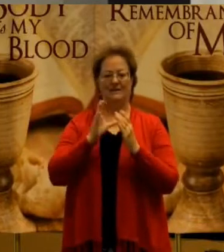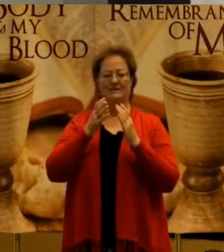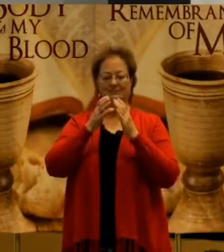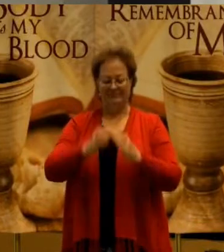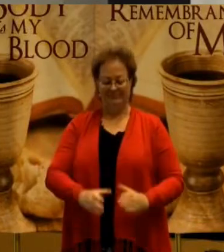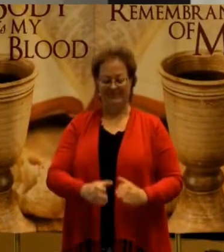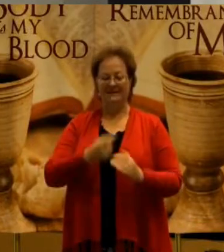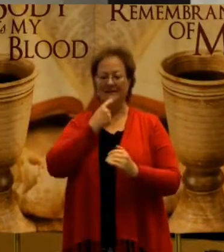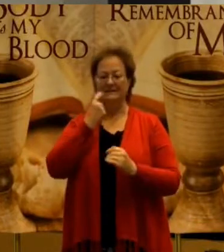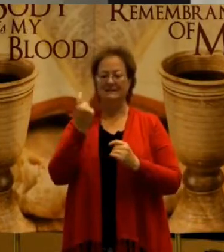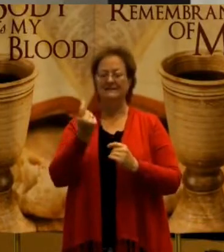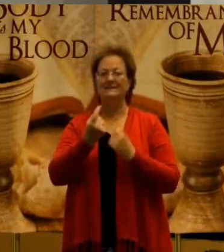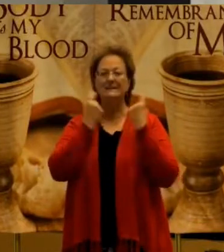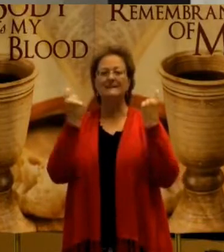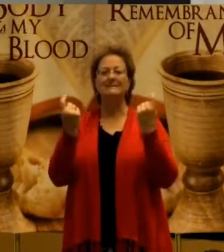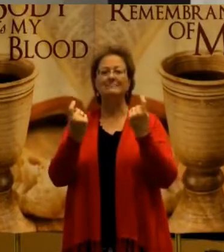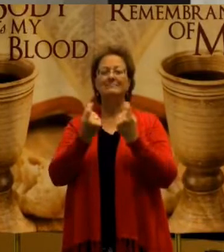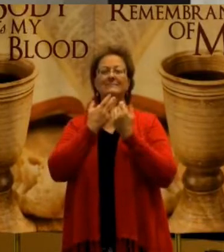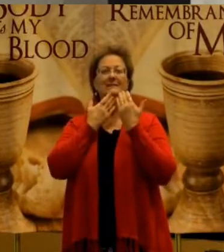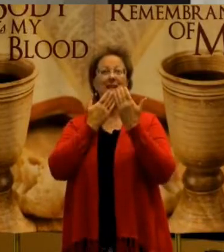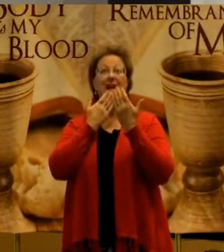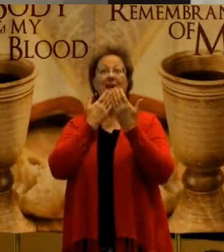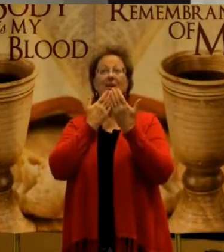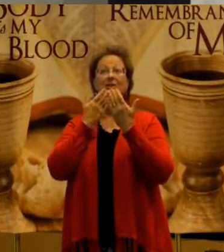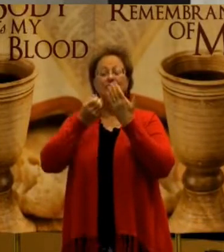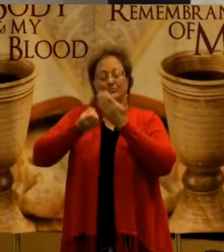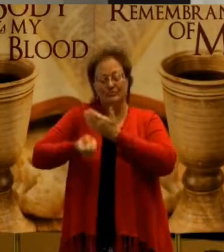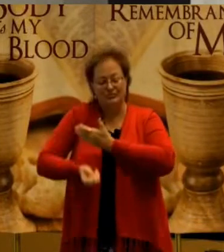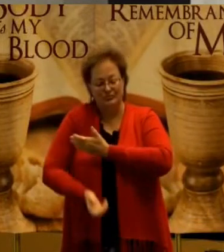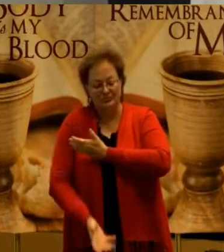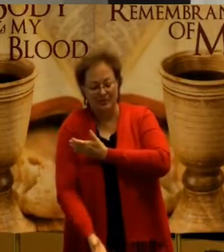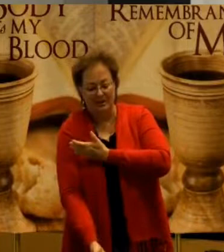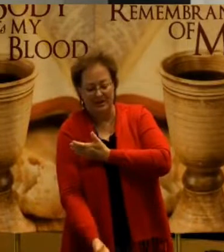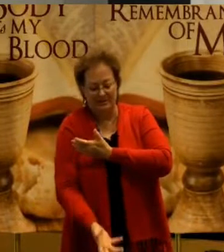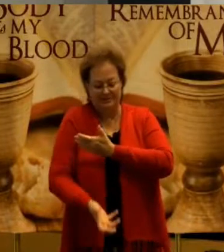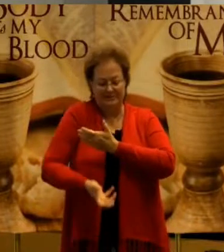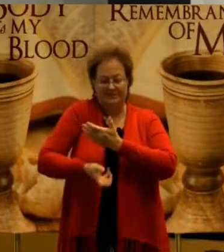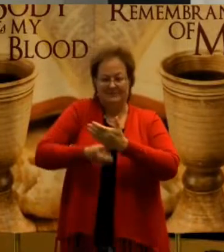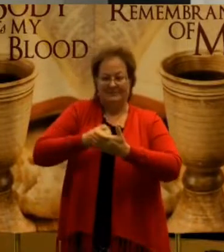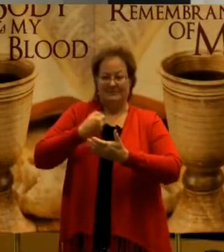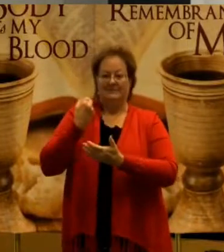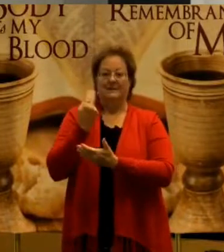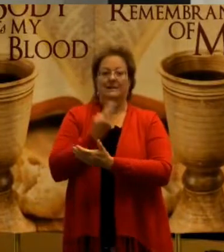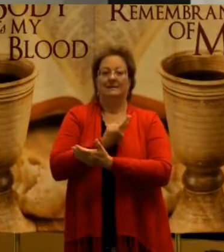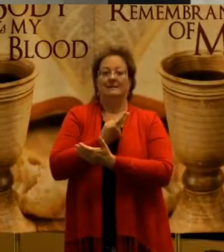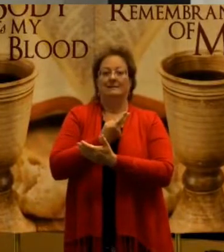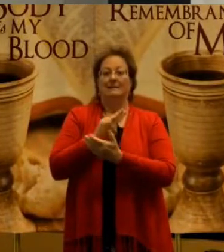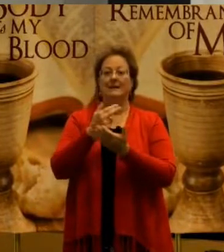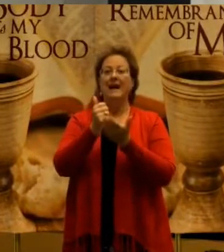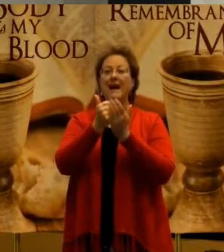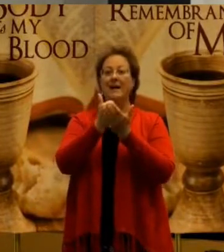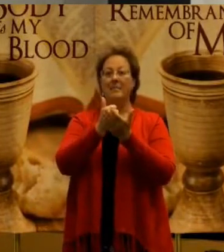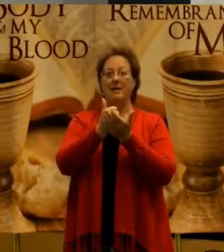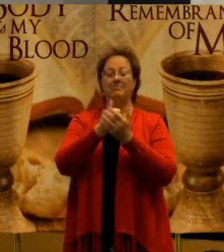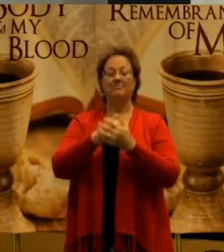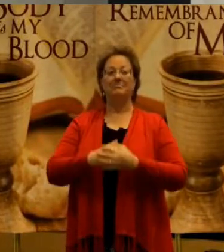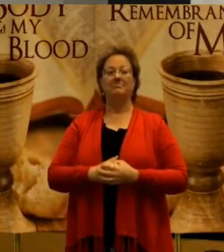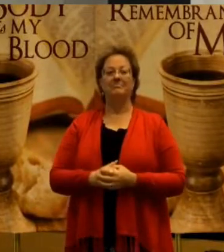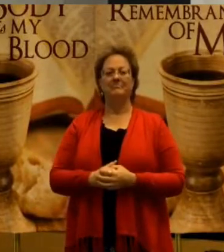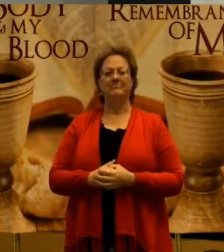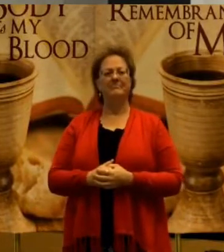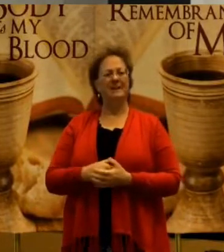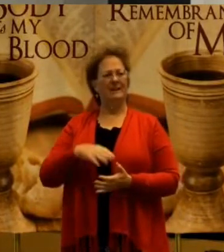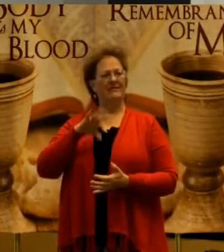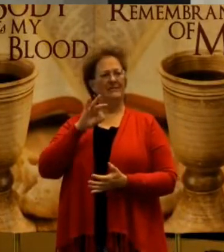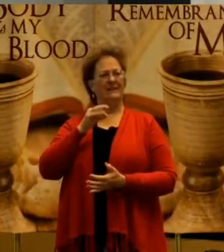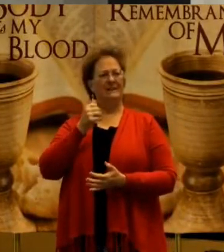for your willingness to constantly reach down and lift us up again. Amen. Have you ever found yourself